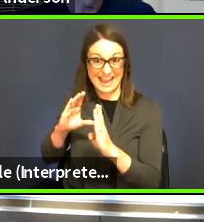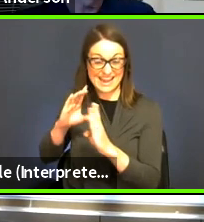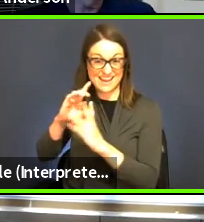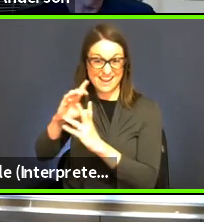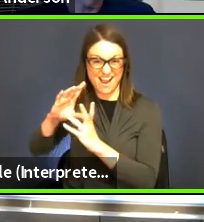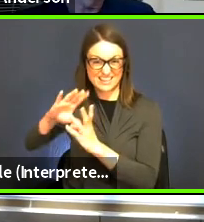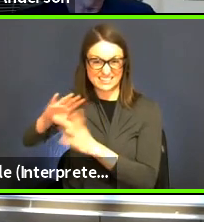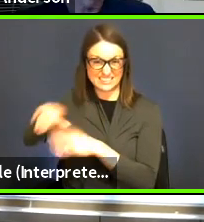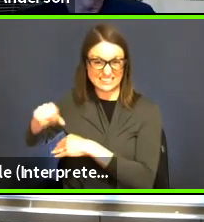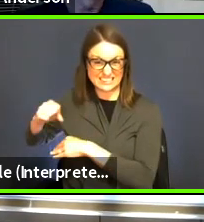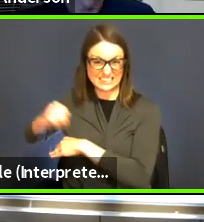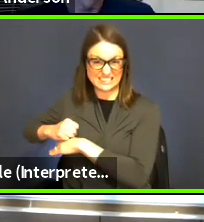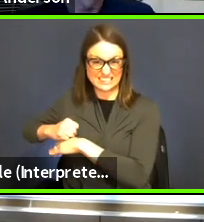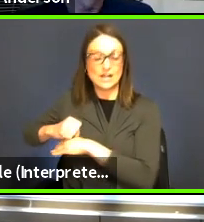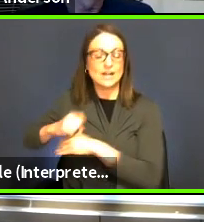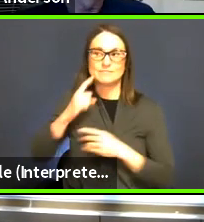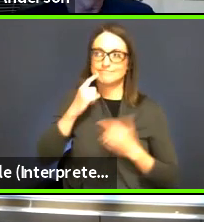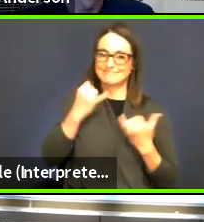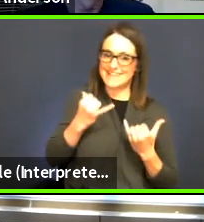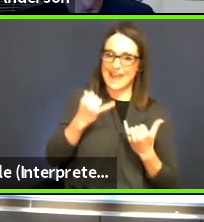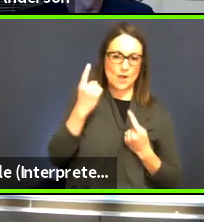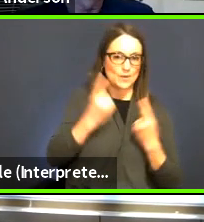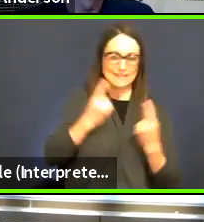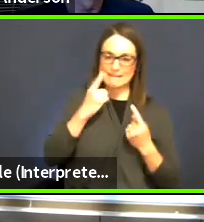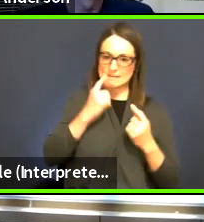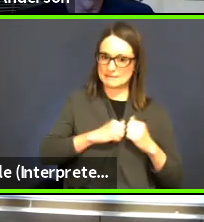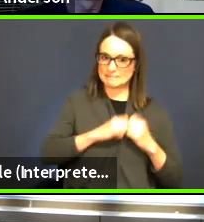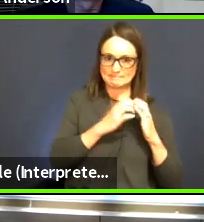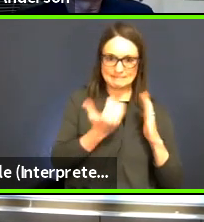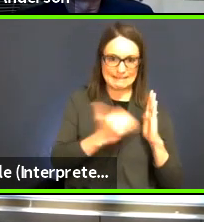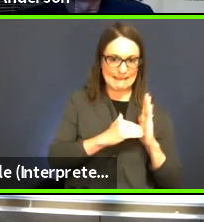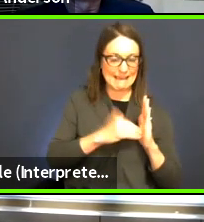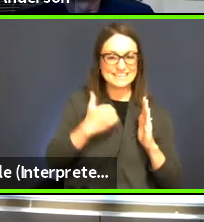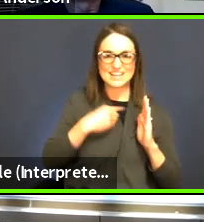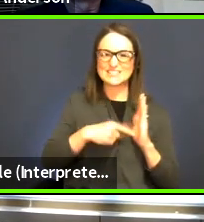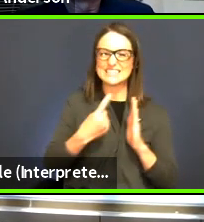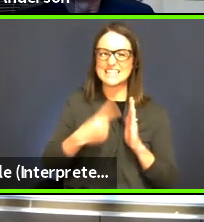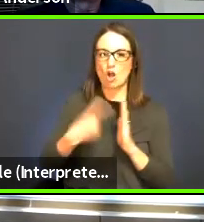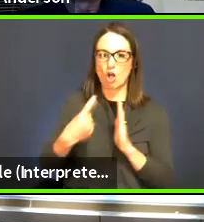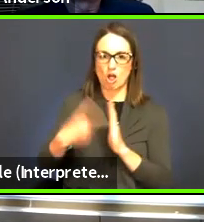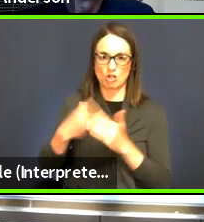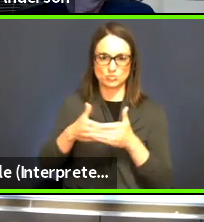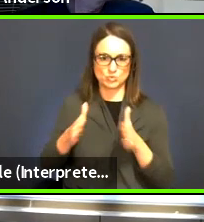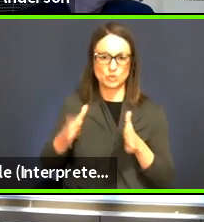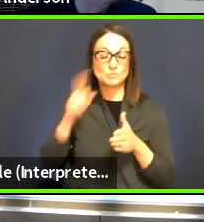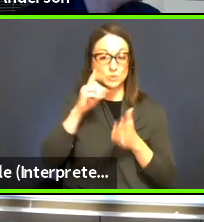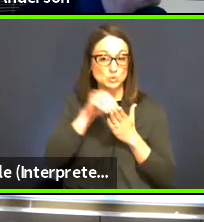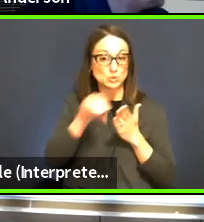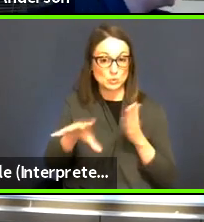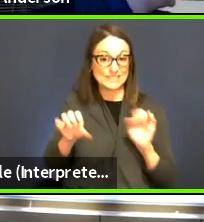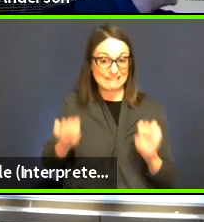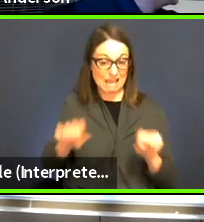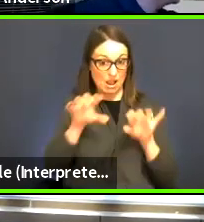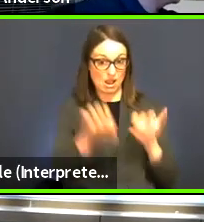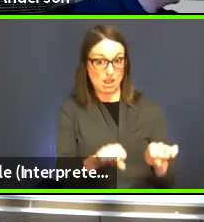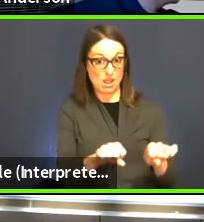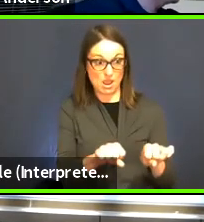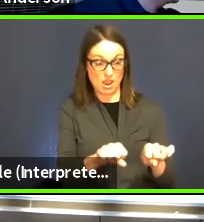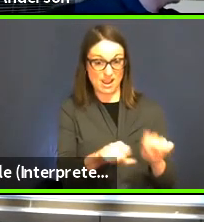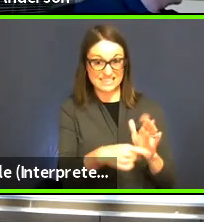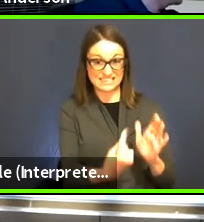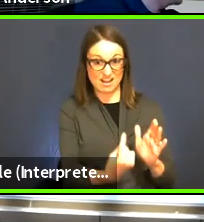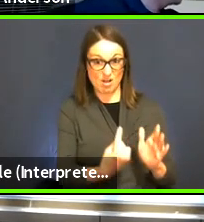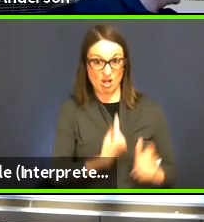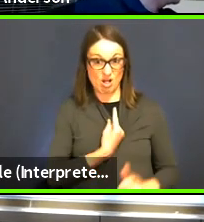putting some or all of them back online to have singles that students can occupy if they feel more